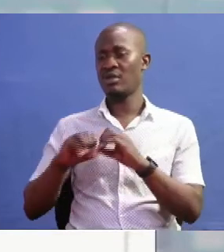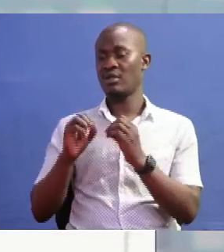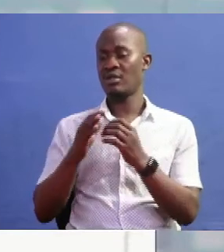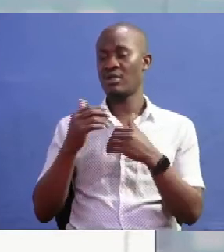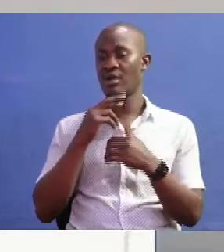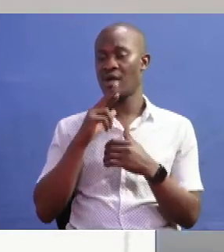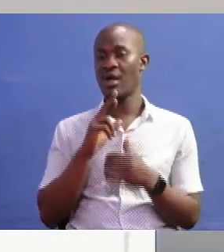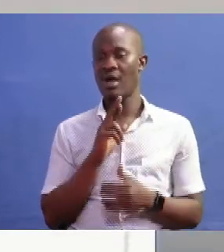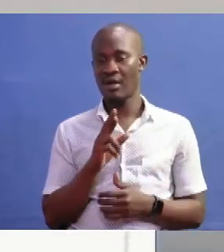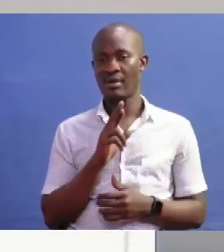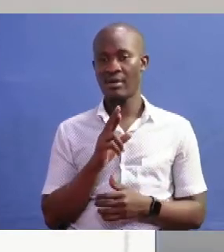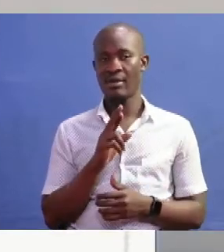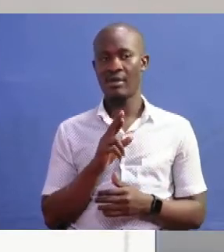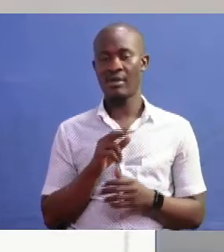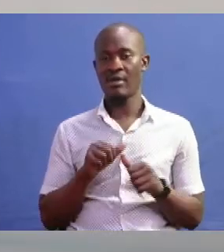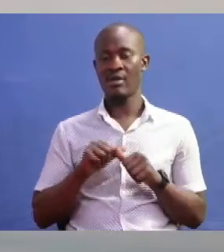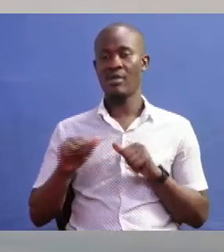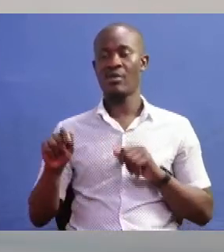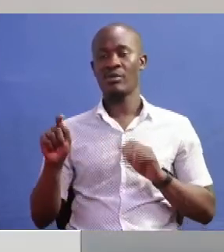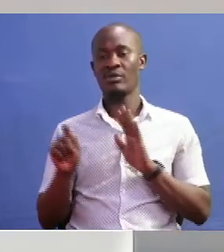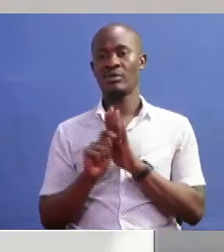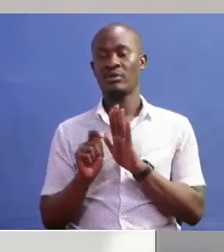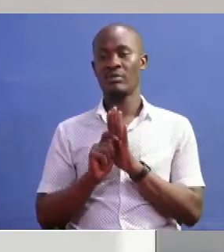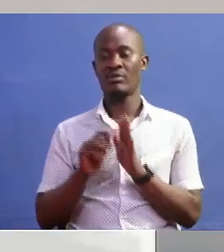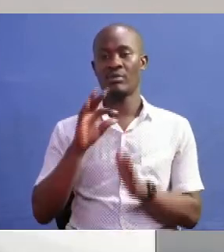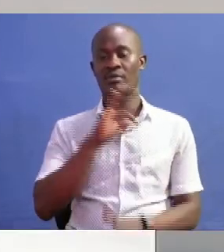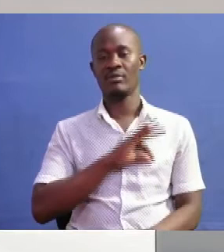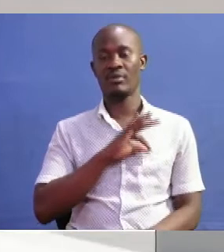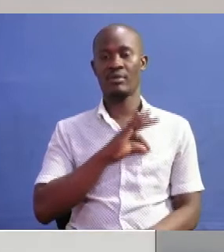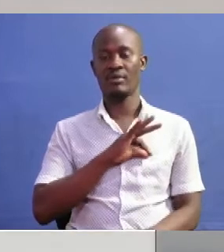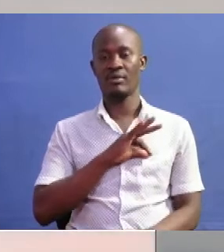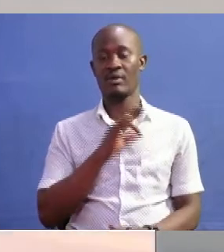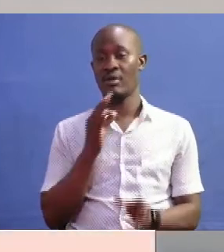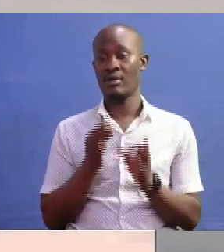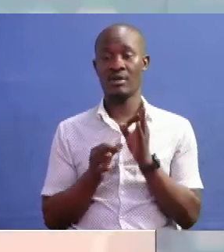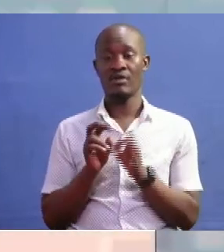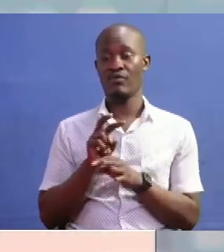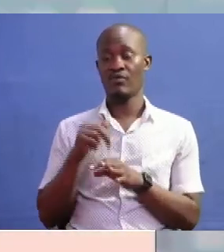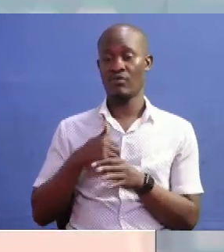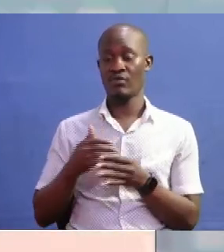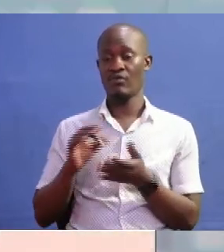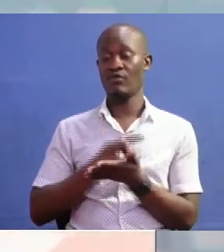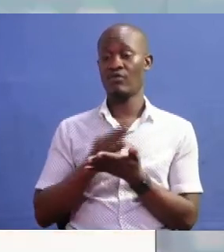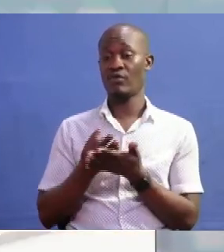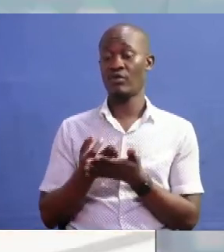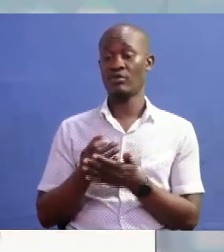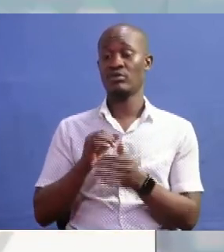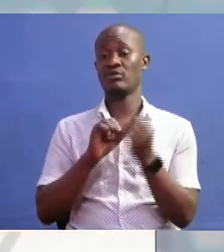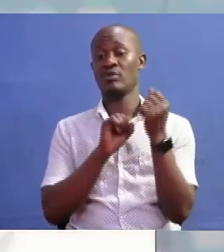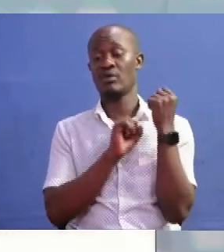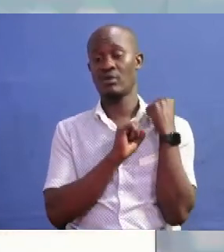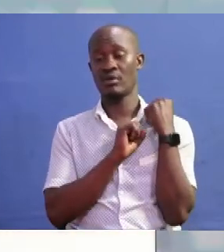ideal for long-term investments. So if you're looking for financial security in the long term, if you're looking